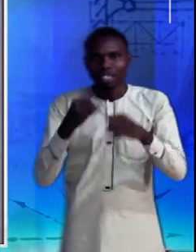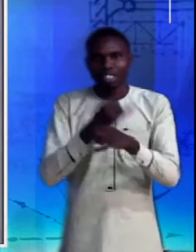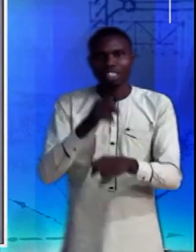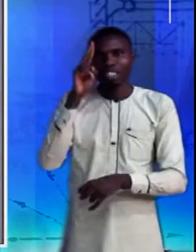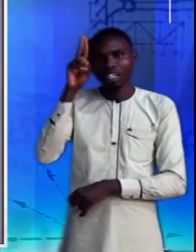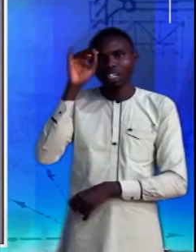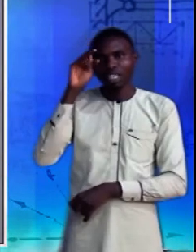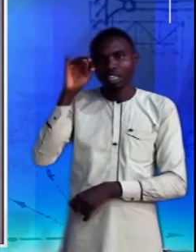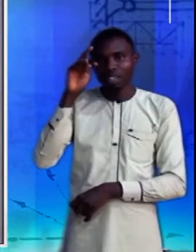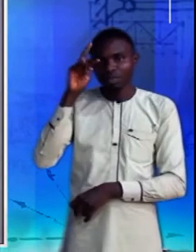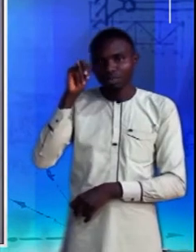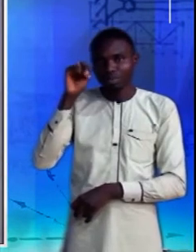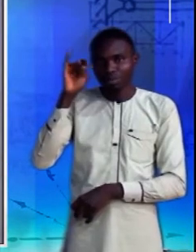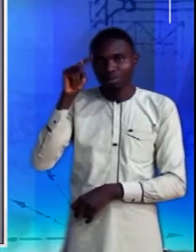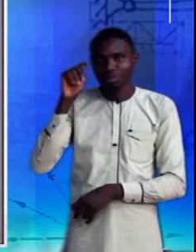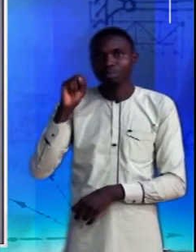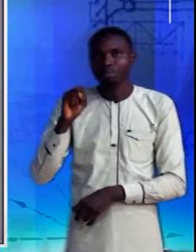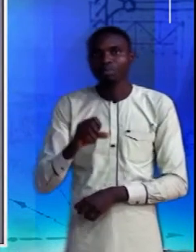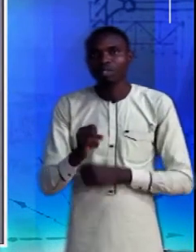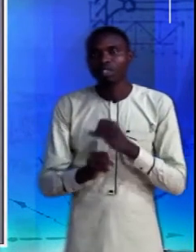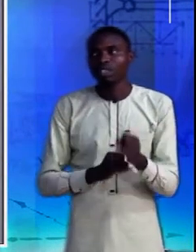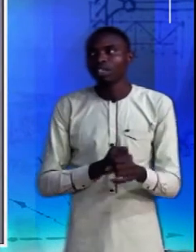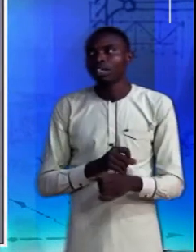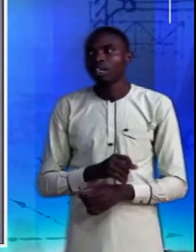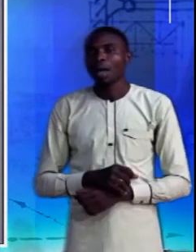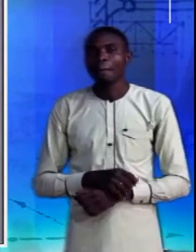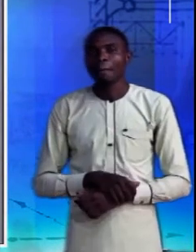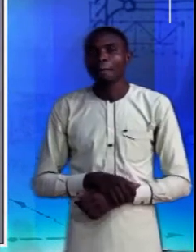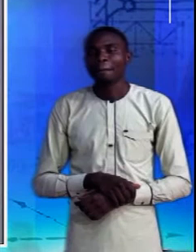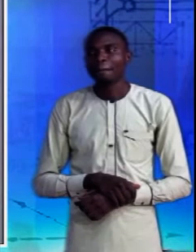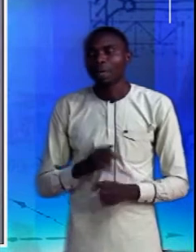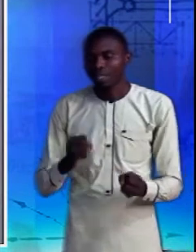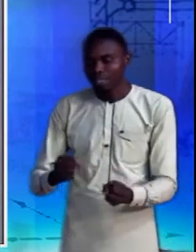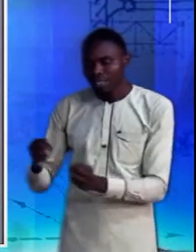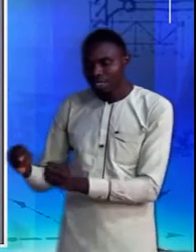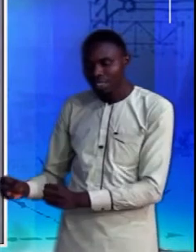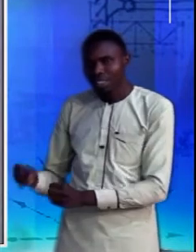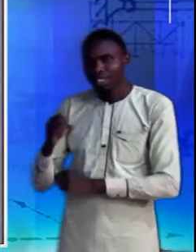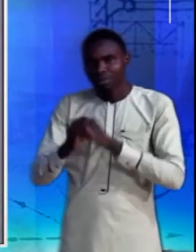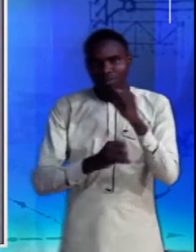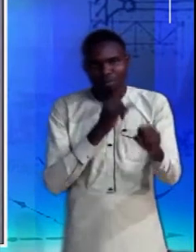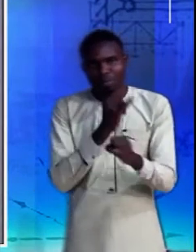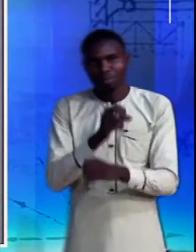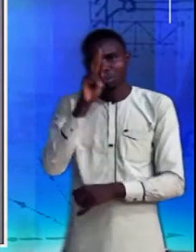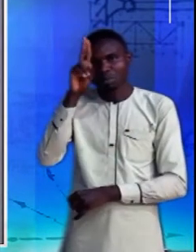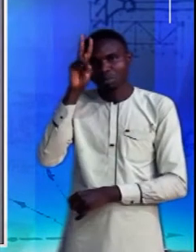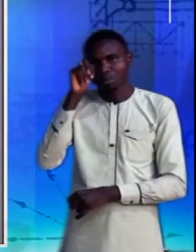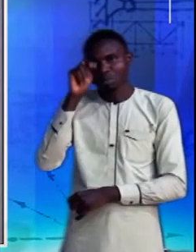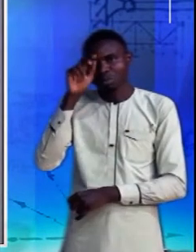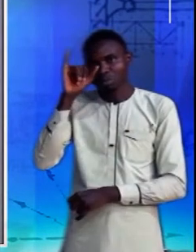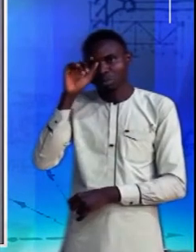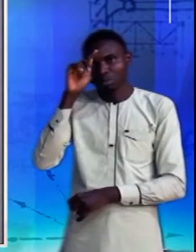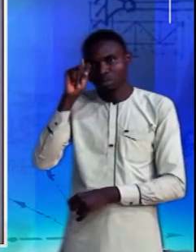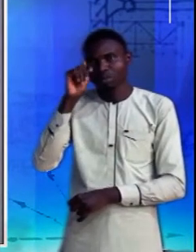now, and after. It is only by that time we can express such moment. And